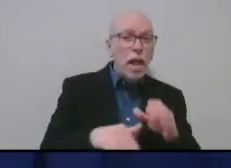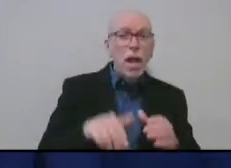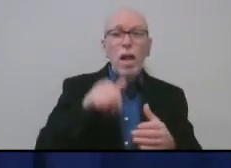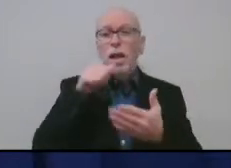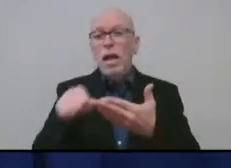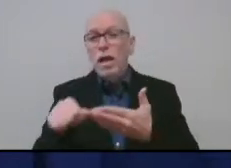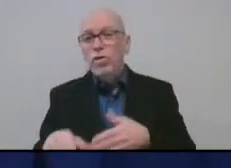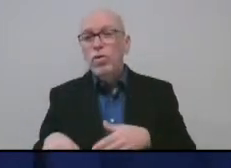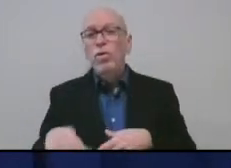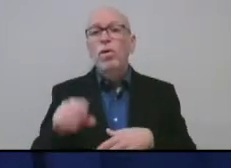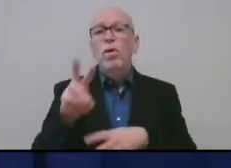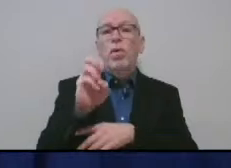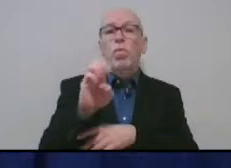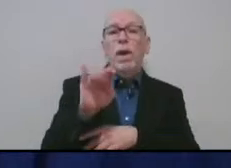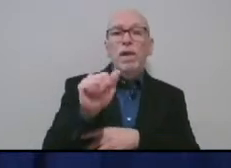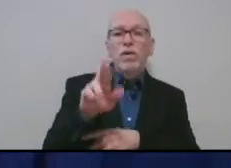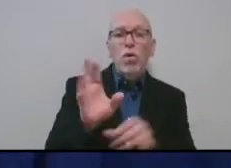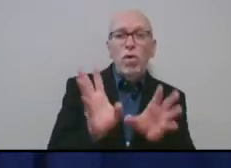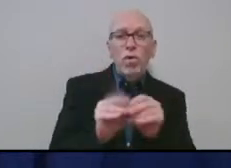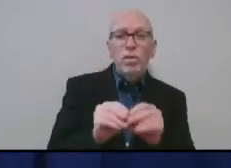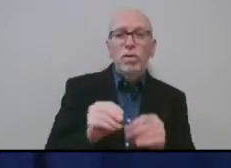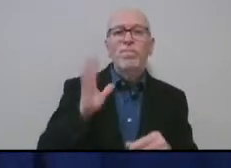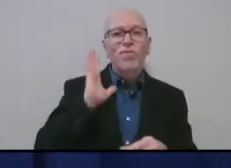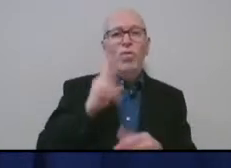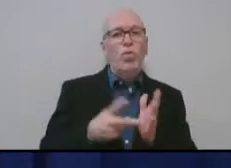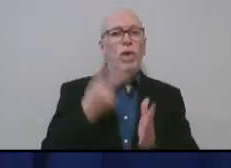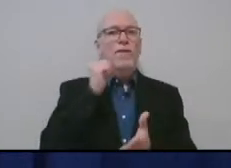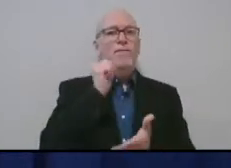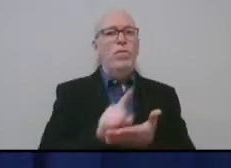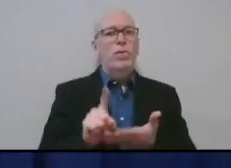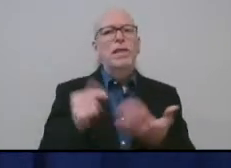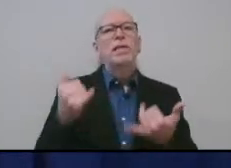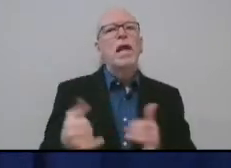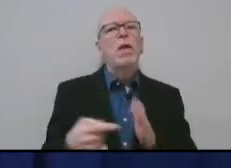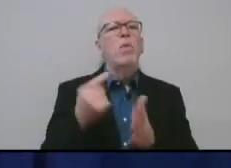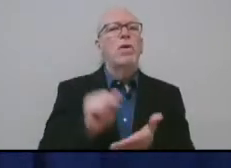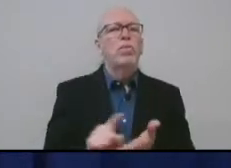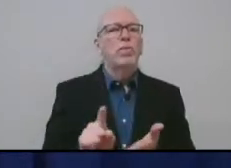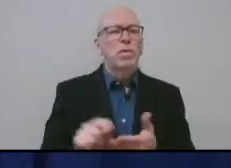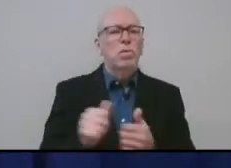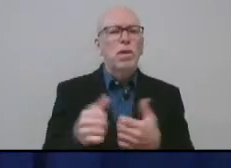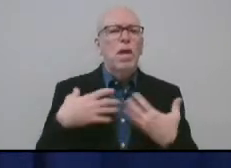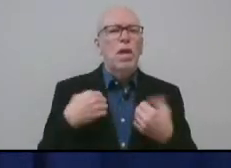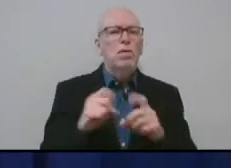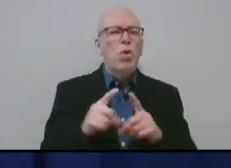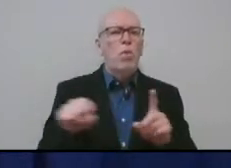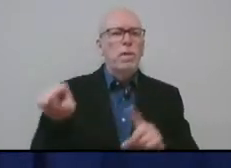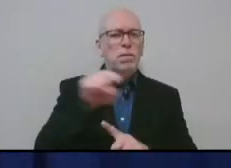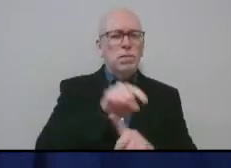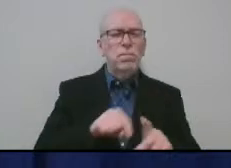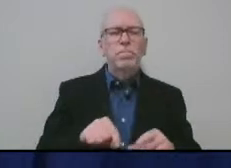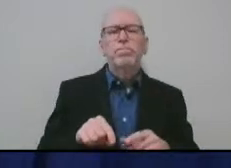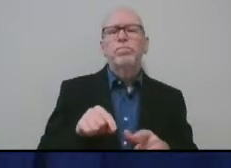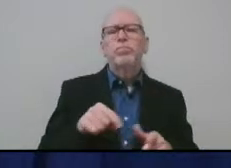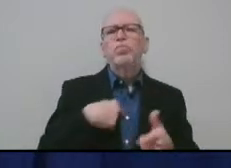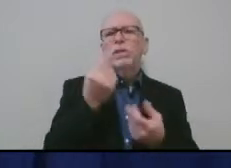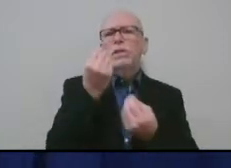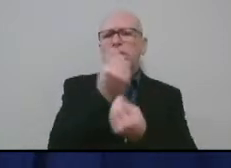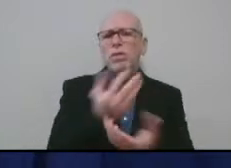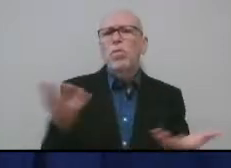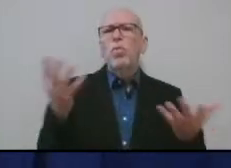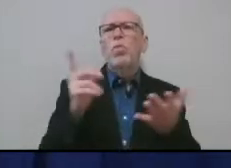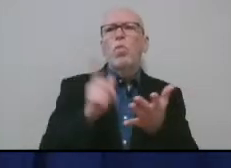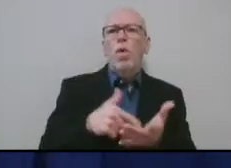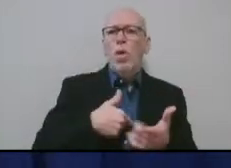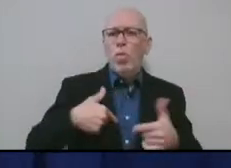through webinars that we do. We used to do them twice a week. We do them once a week now with local health departments to let them know what we are doing,